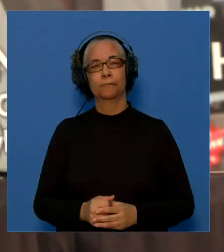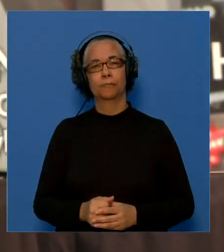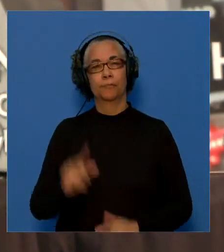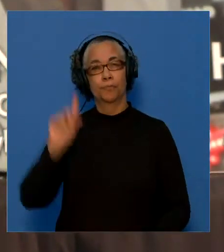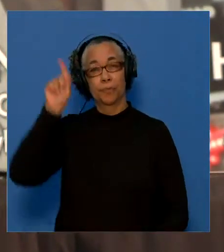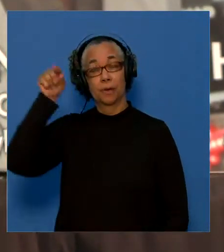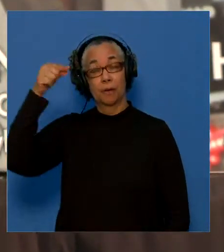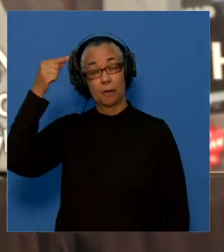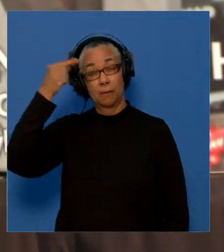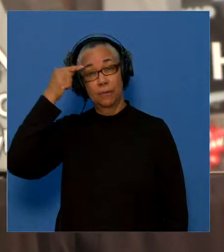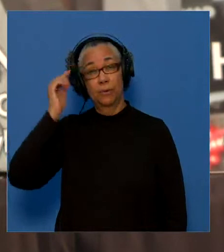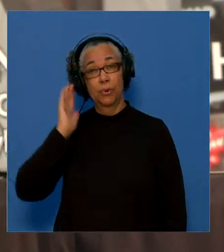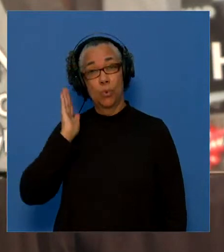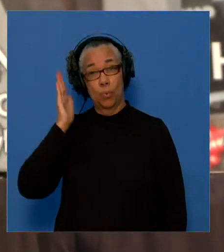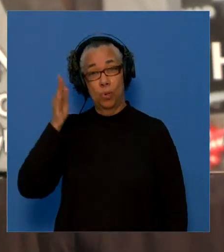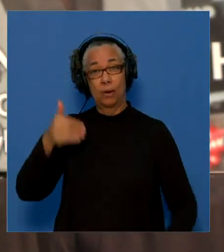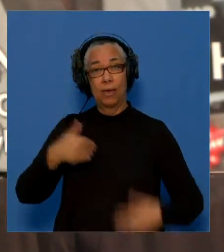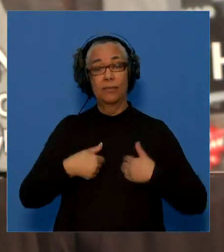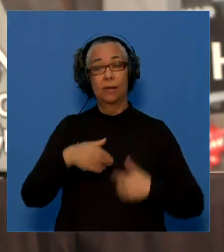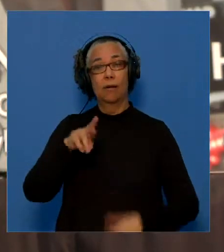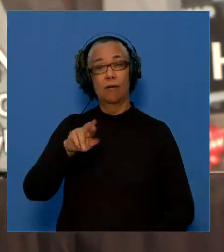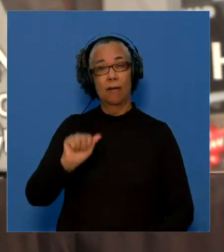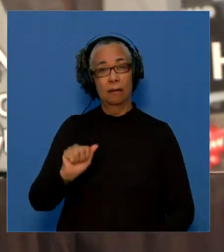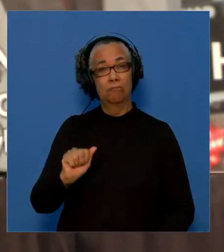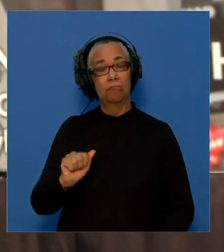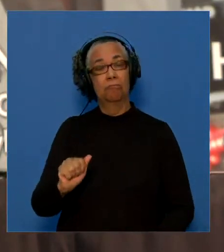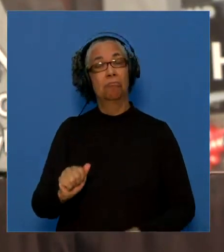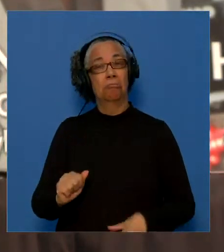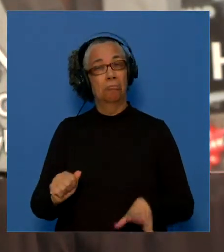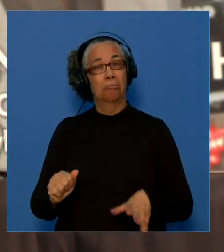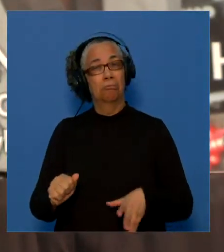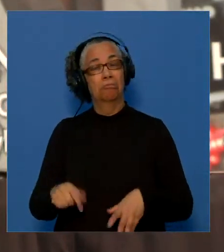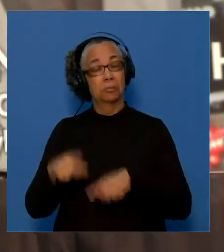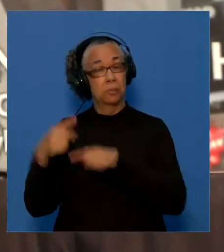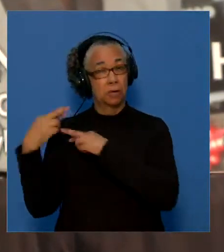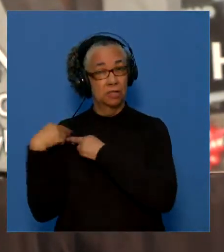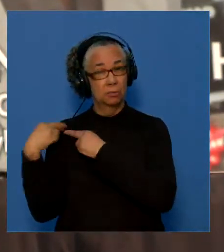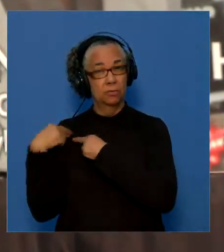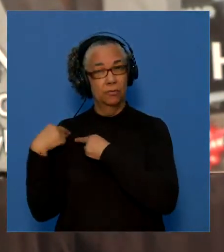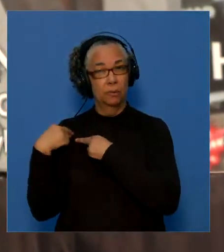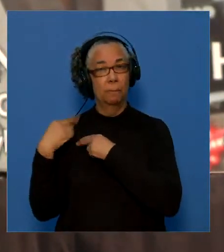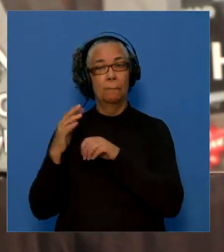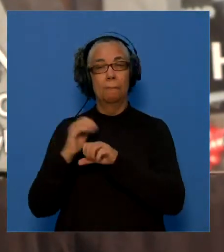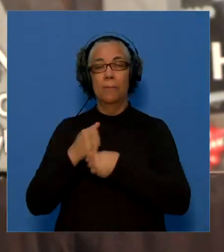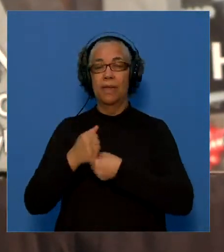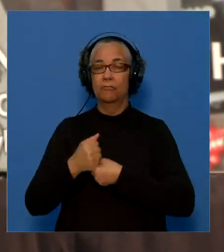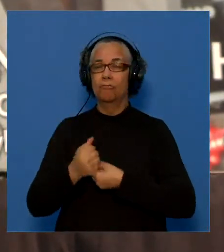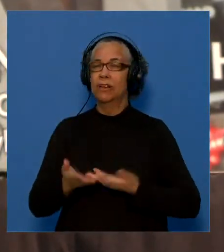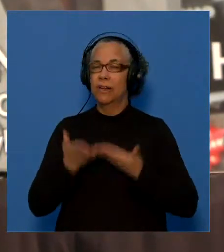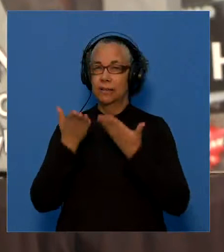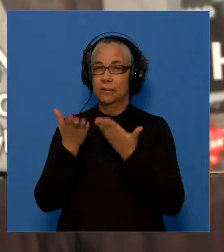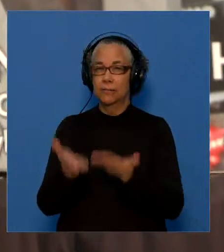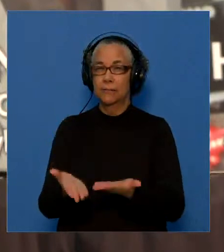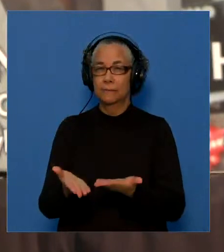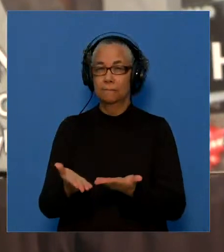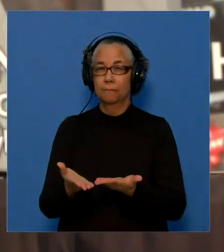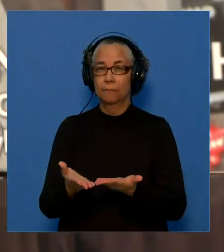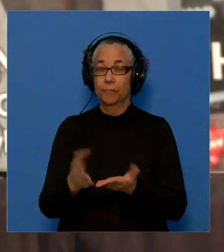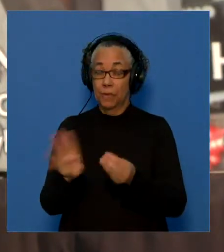Government will hold the regulatory authority accountable to make specific recommendations, including